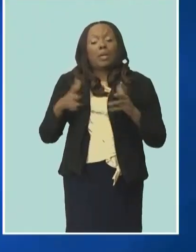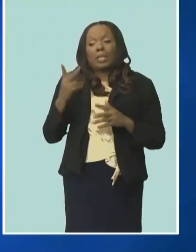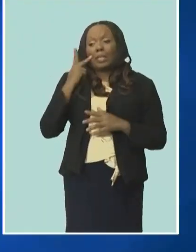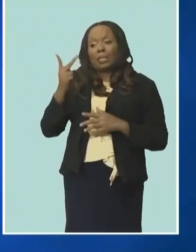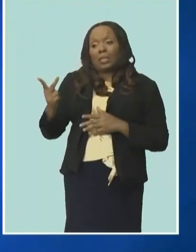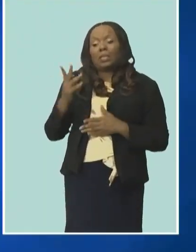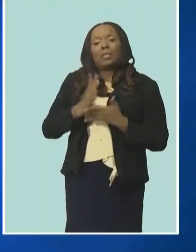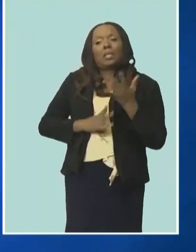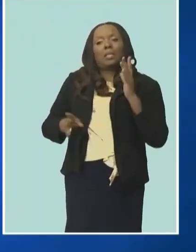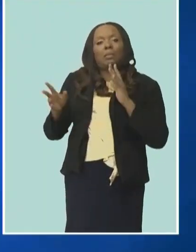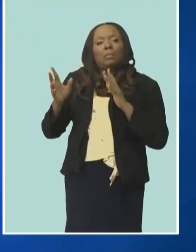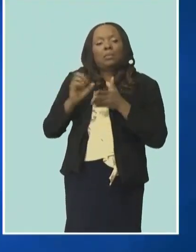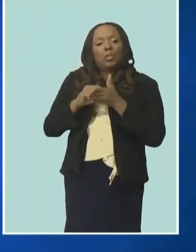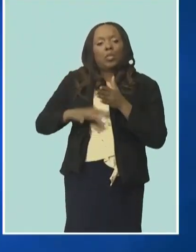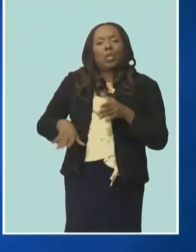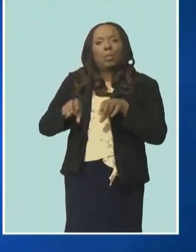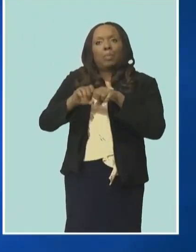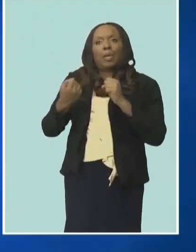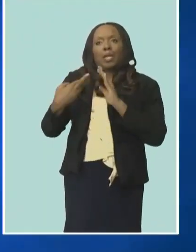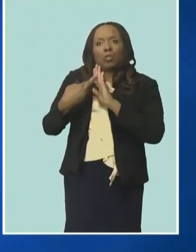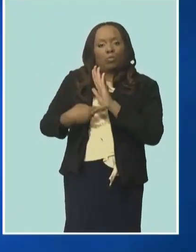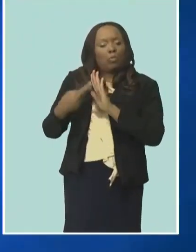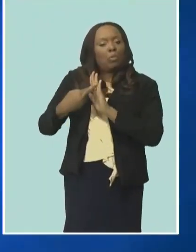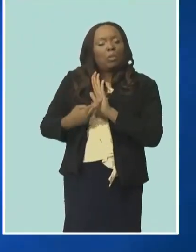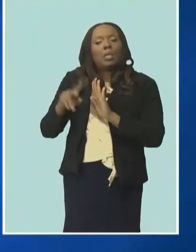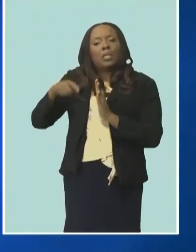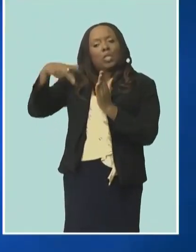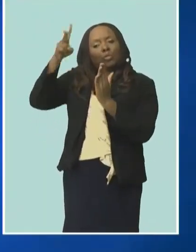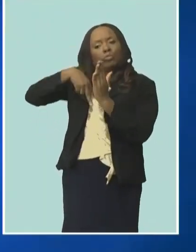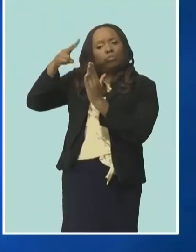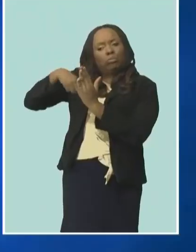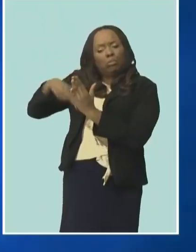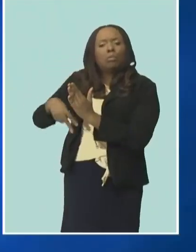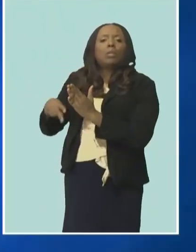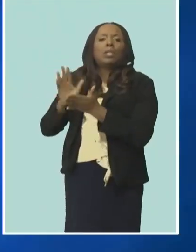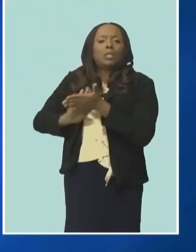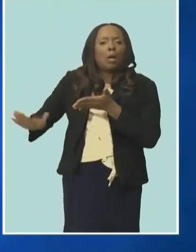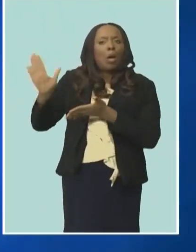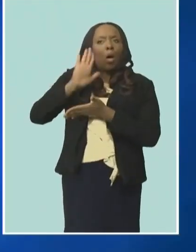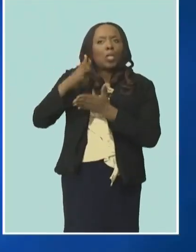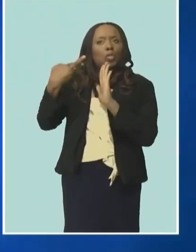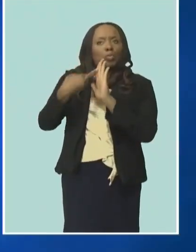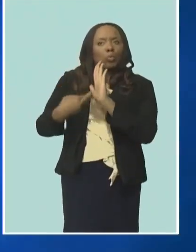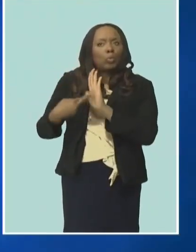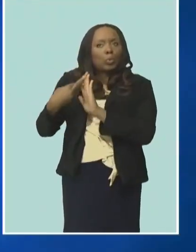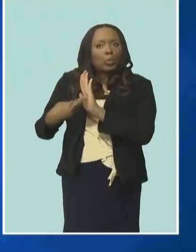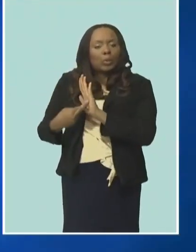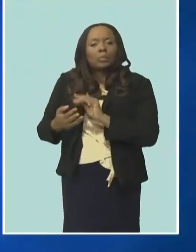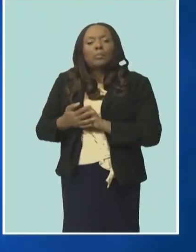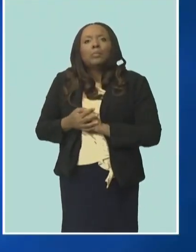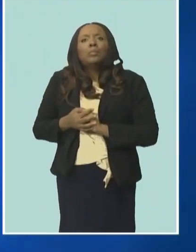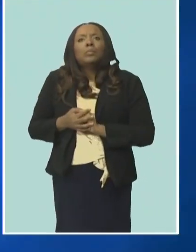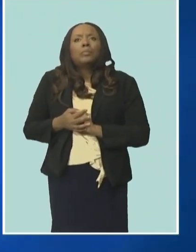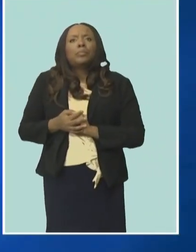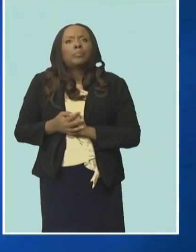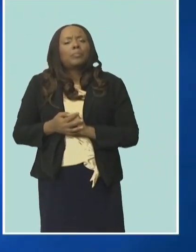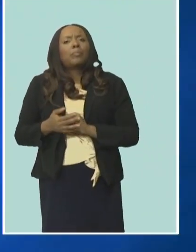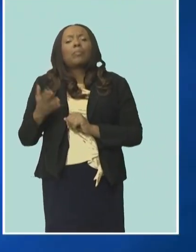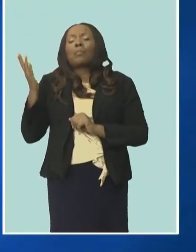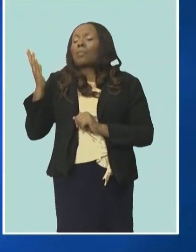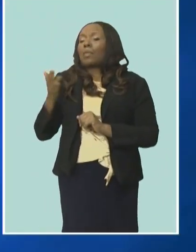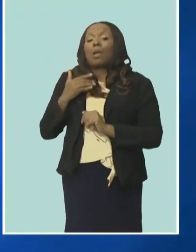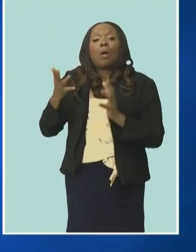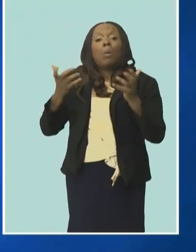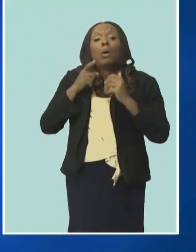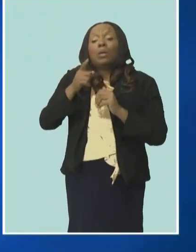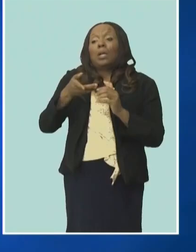and he called on the students to familiarize themselves with the college regulations. And one other regulation I want you to pay special attention to, because